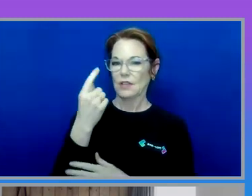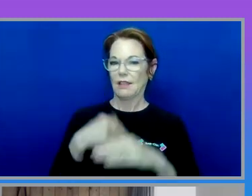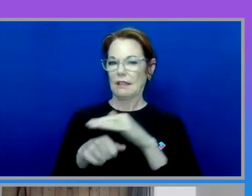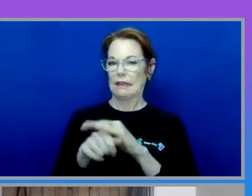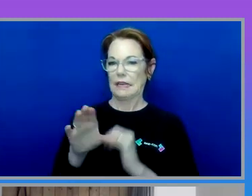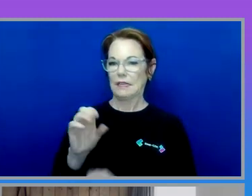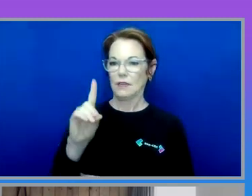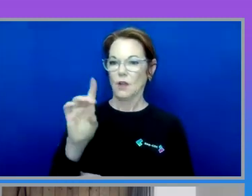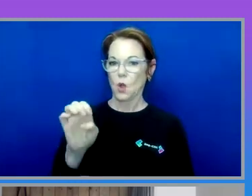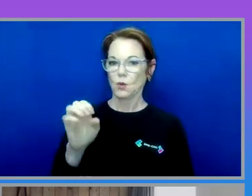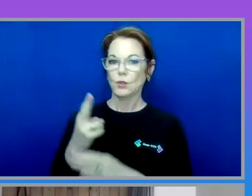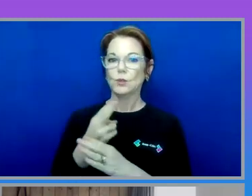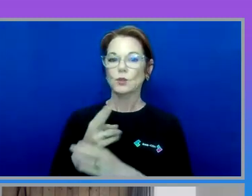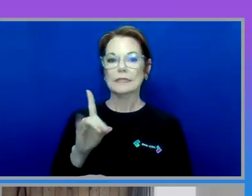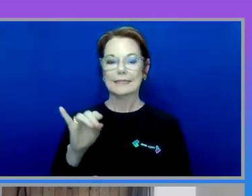div and not a heading,